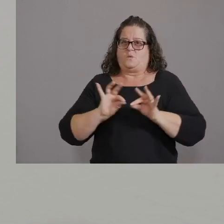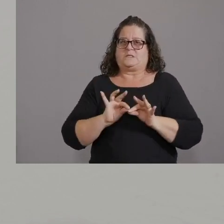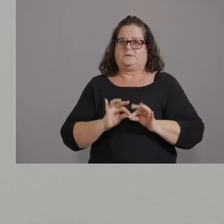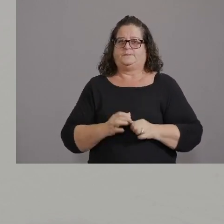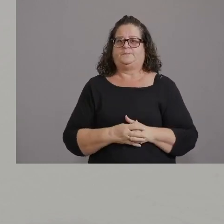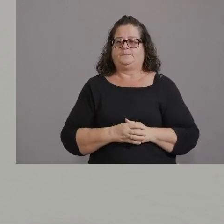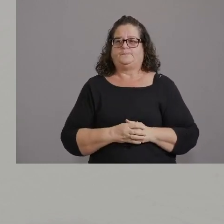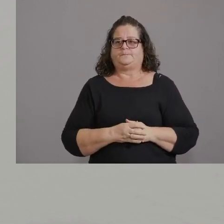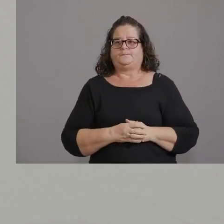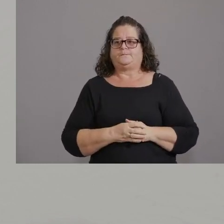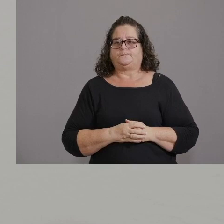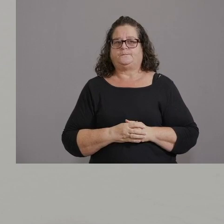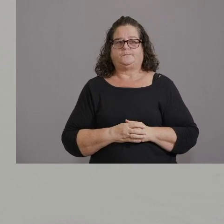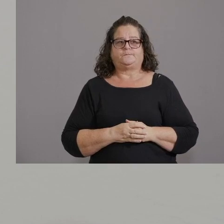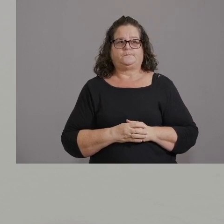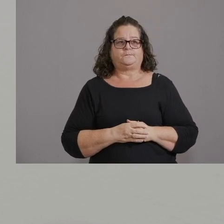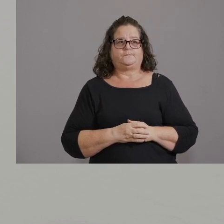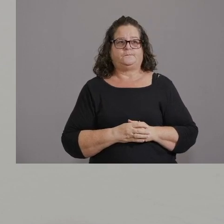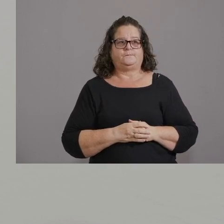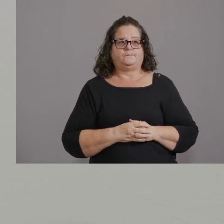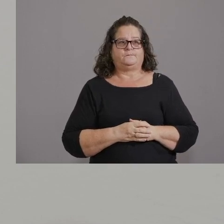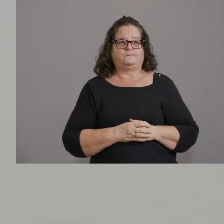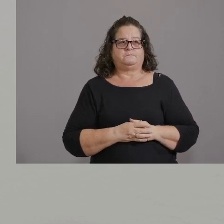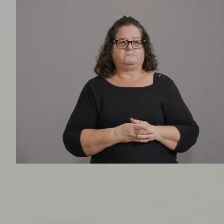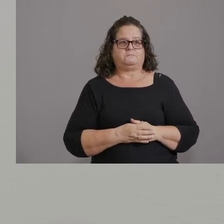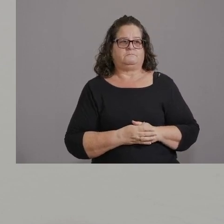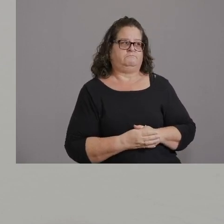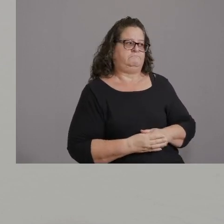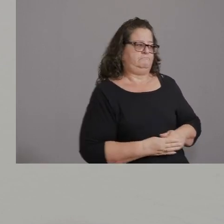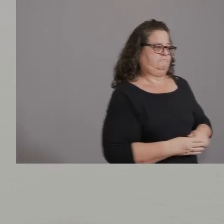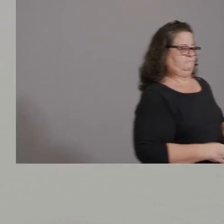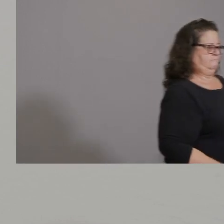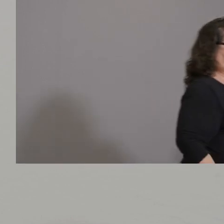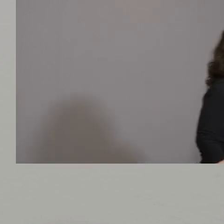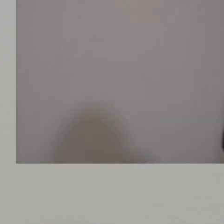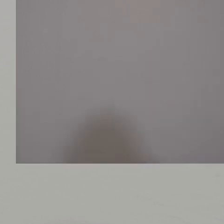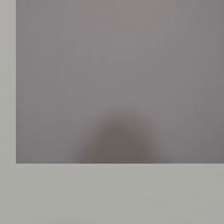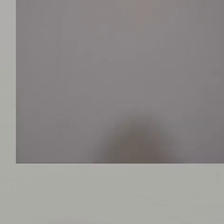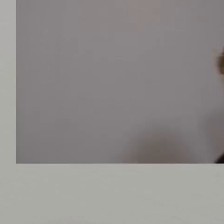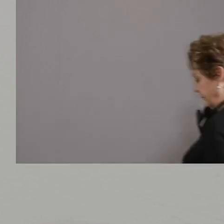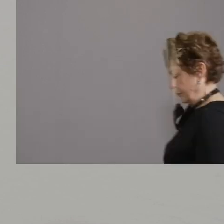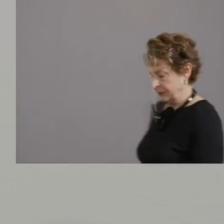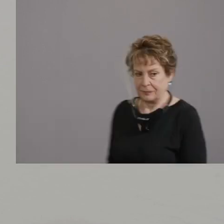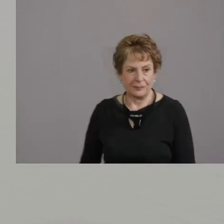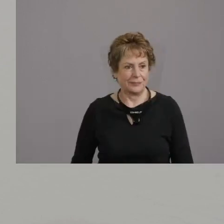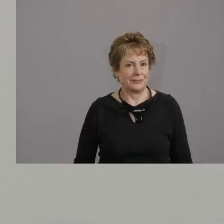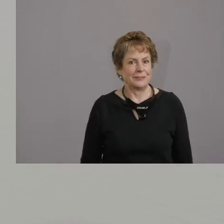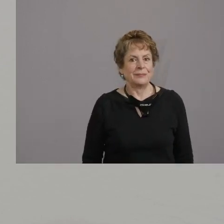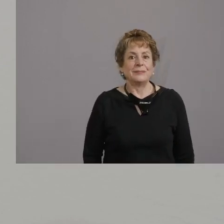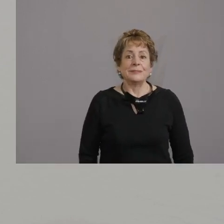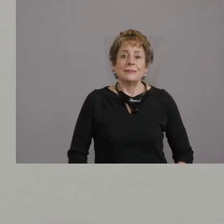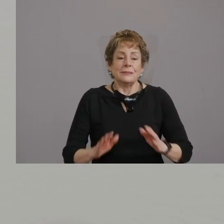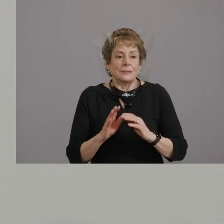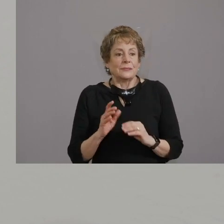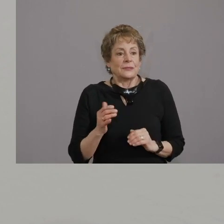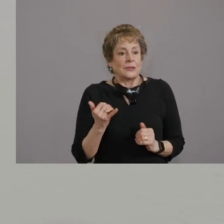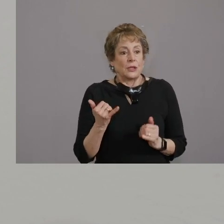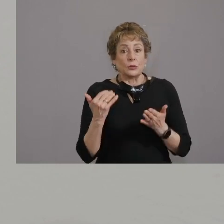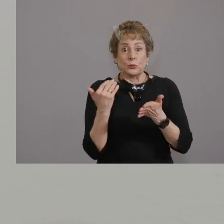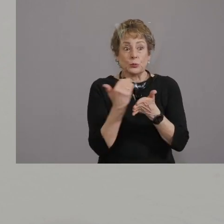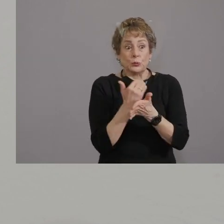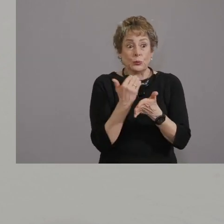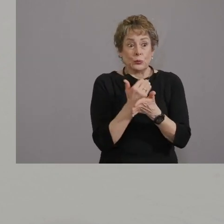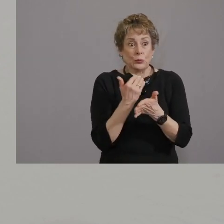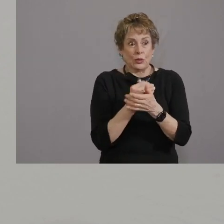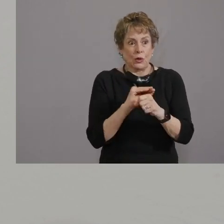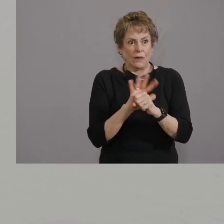this, B117, which is a variant which they said is very highly transmissible and is now